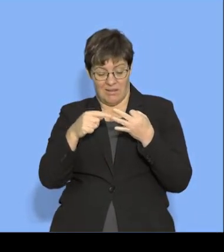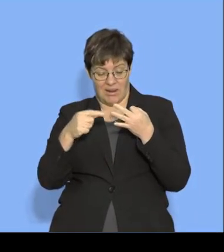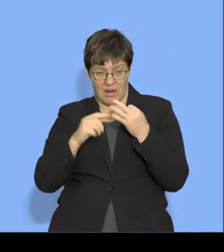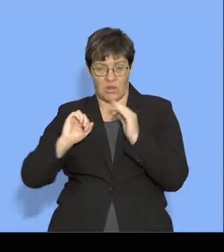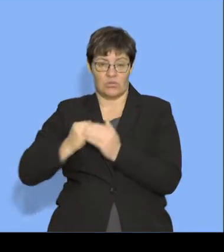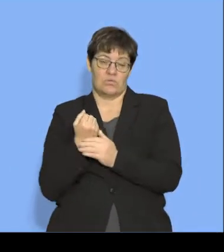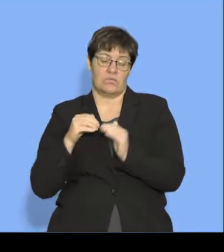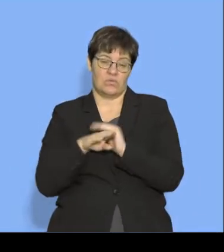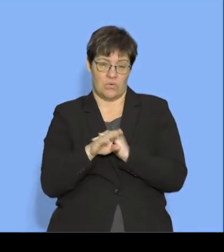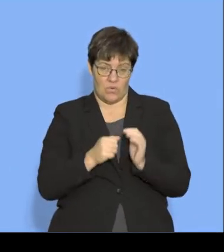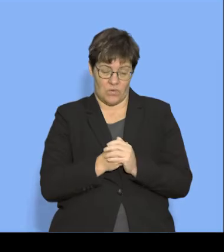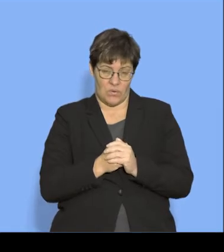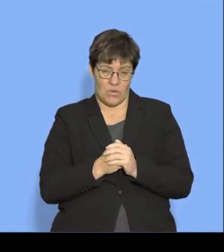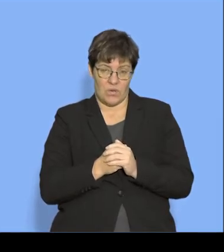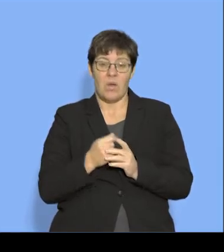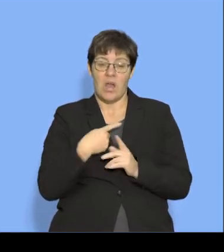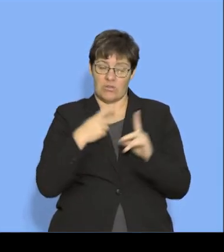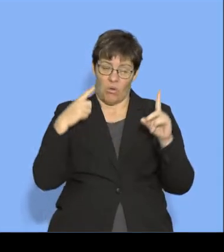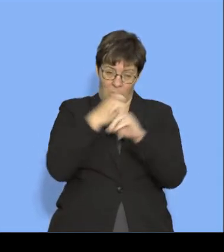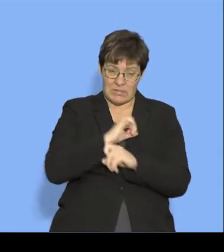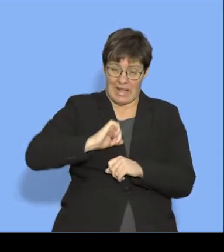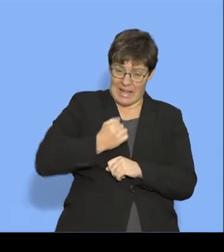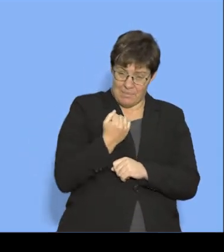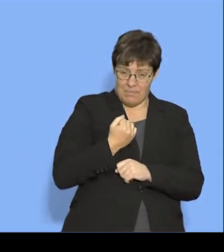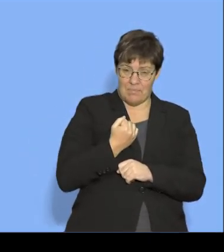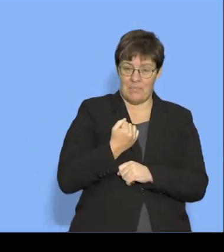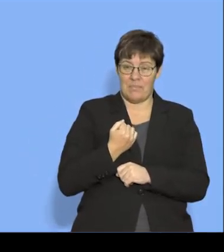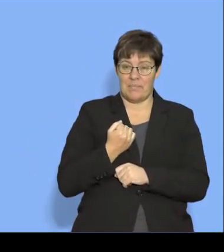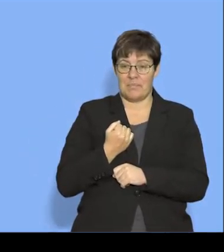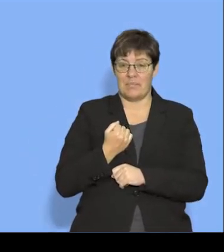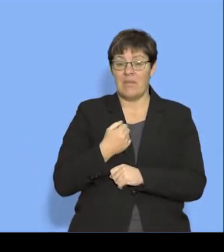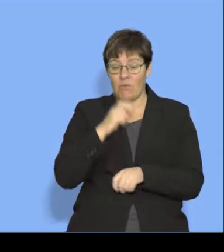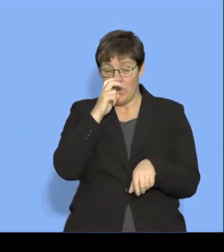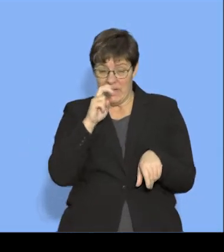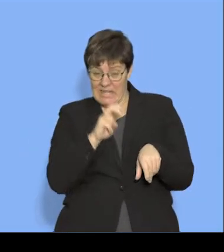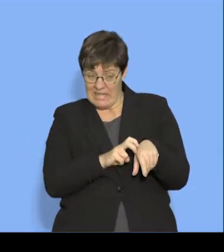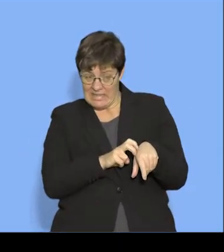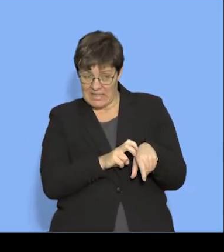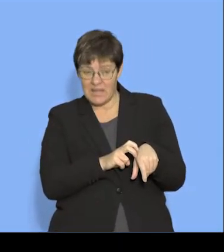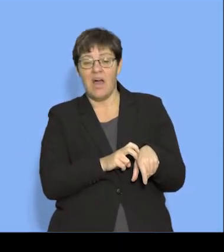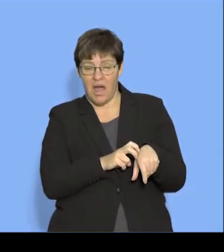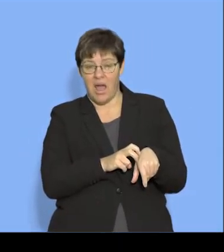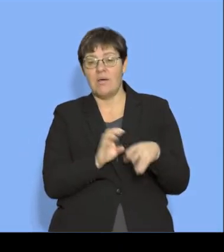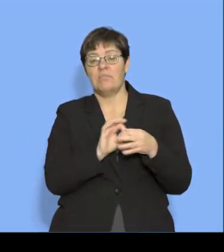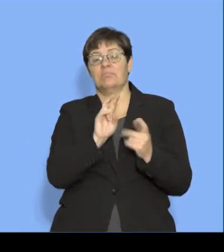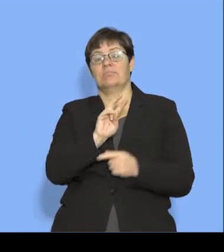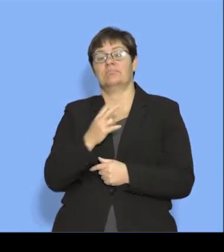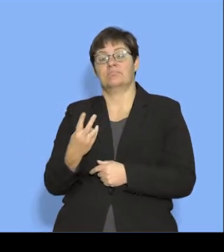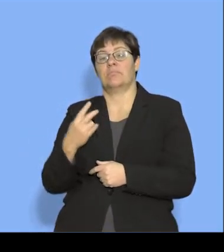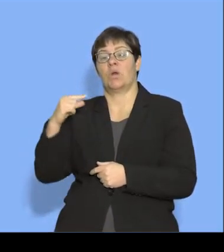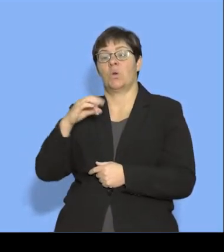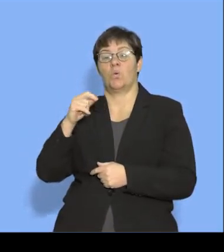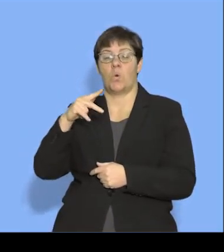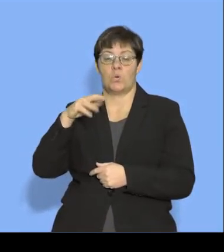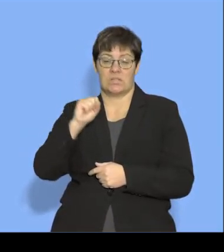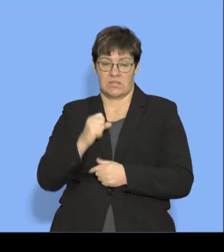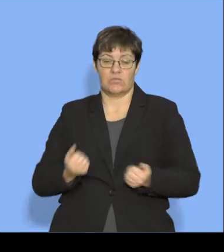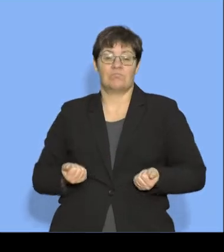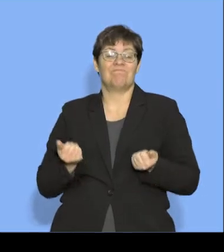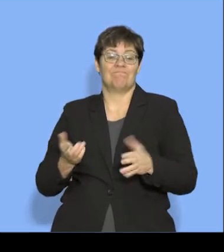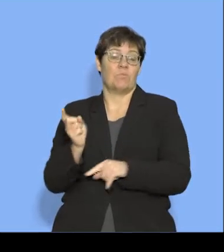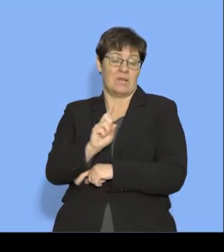is an important complex carbohydrate that the body stores and keeps when needed. That glycogen is converted back into